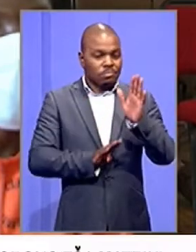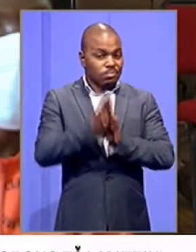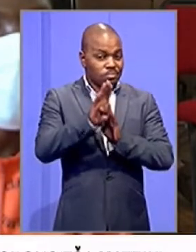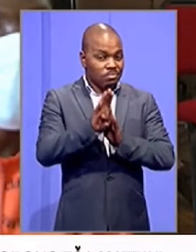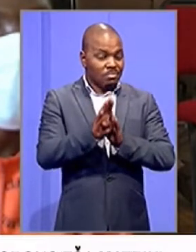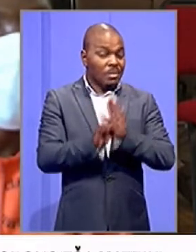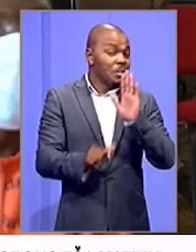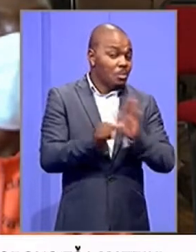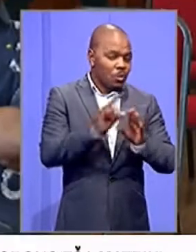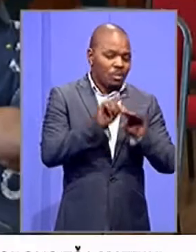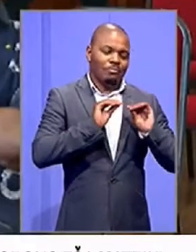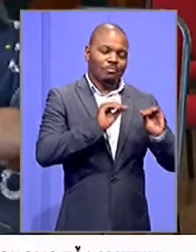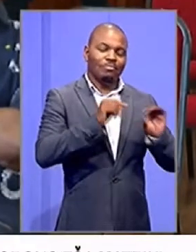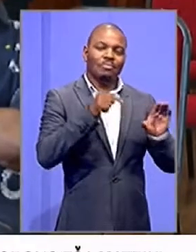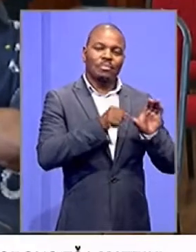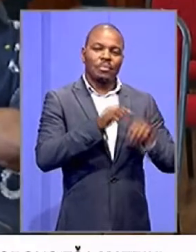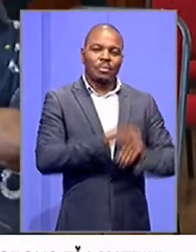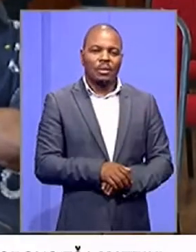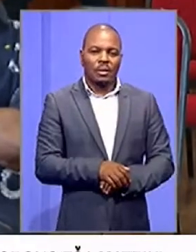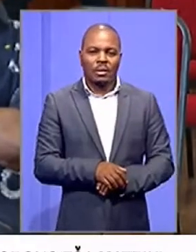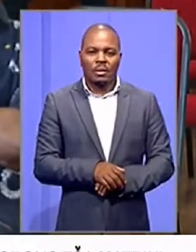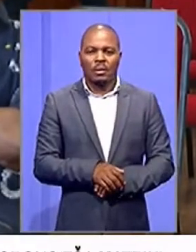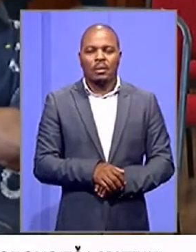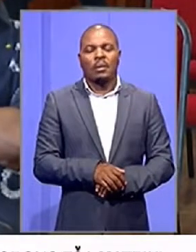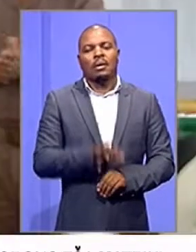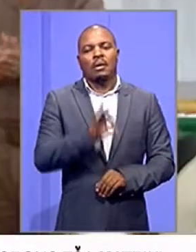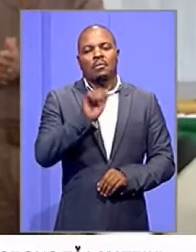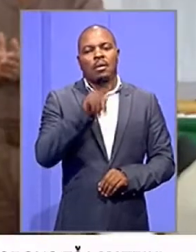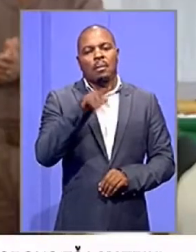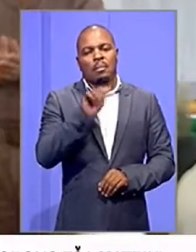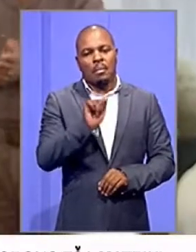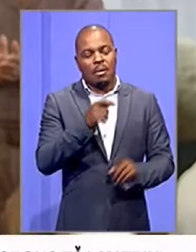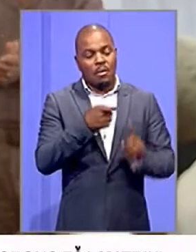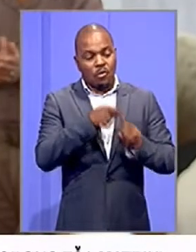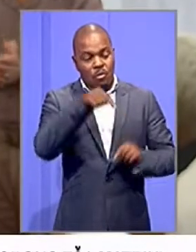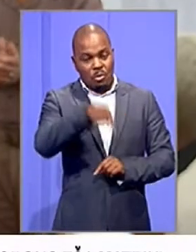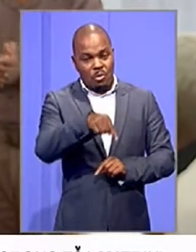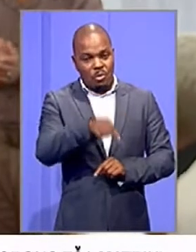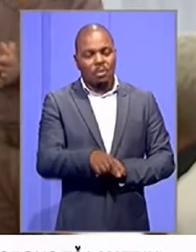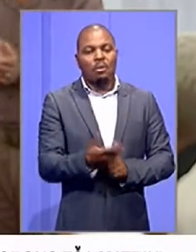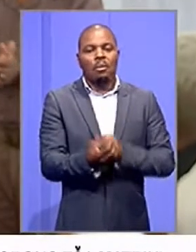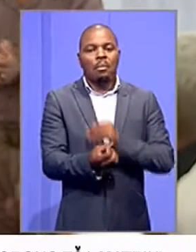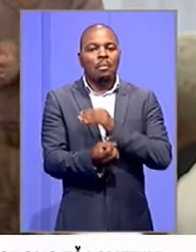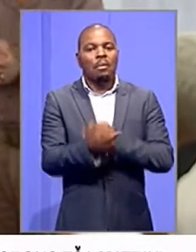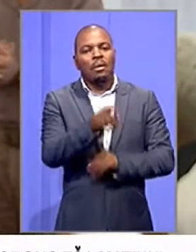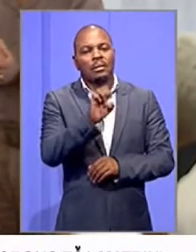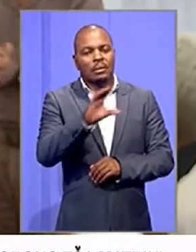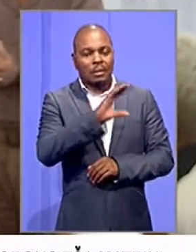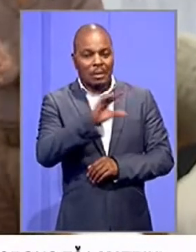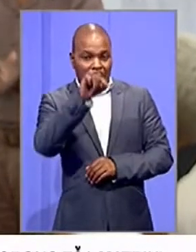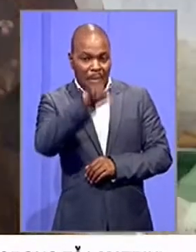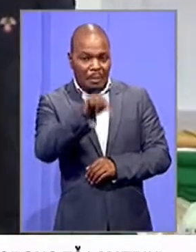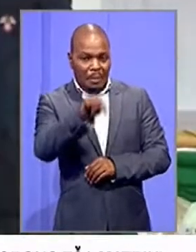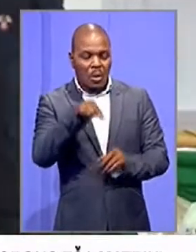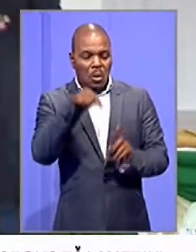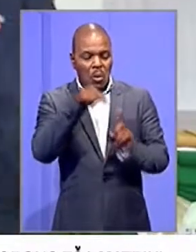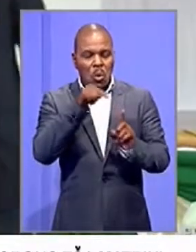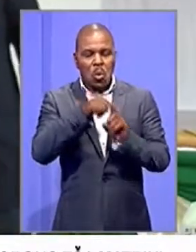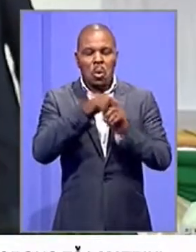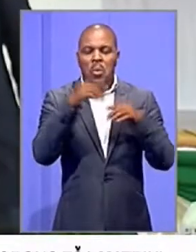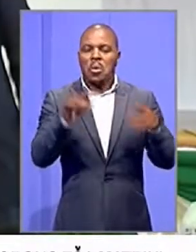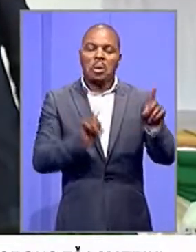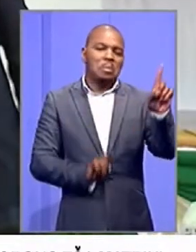feta thuto. Fa a pakanyile wa mengwage masomepeditharo wa golego ya Brandfley ka porofenseng ya Kapa Bodikela ke ena a digoga go